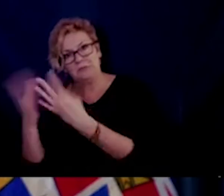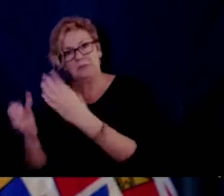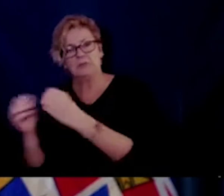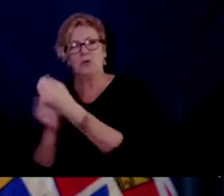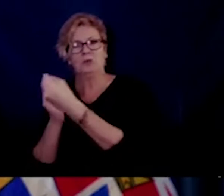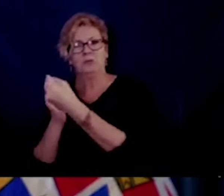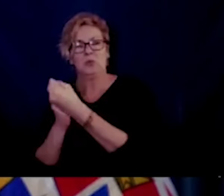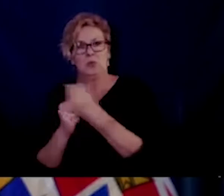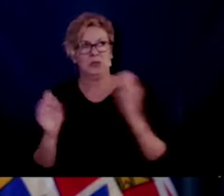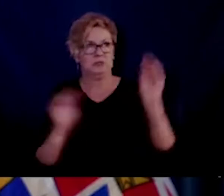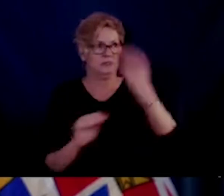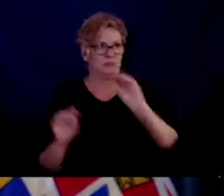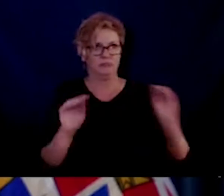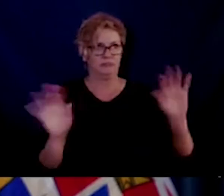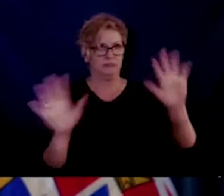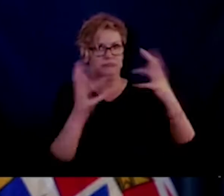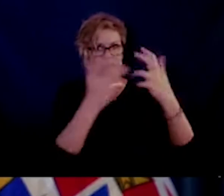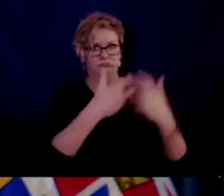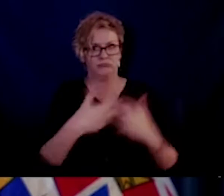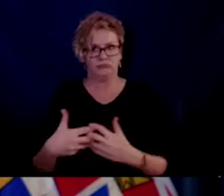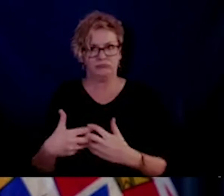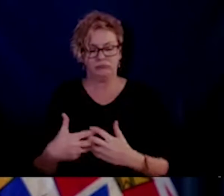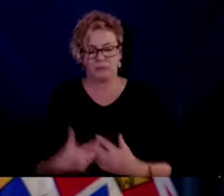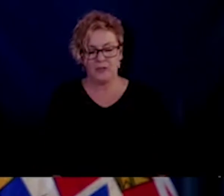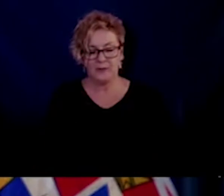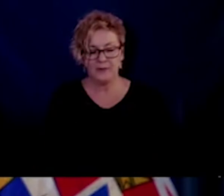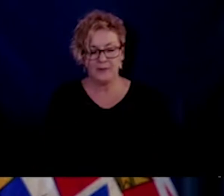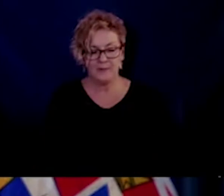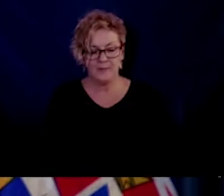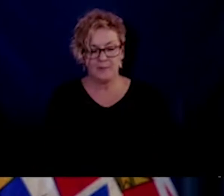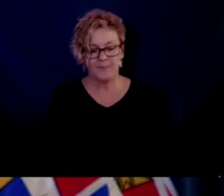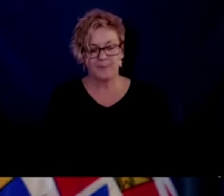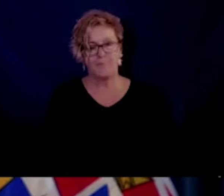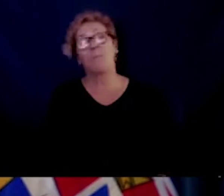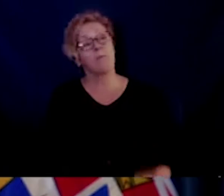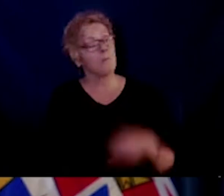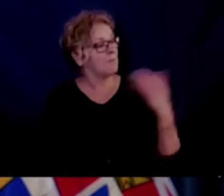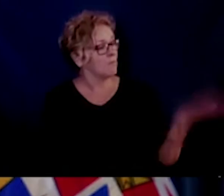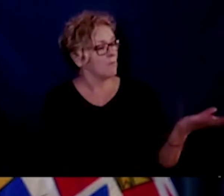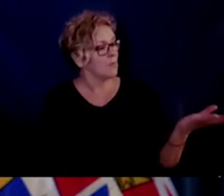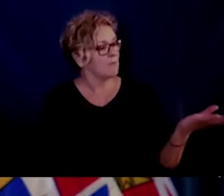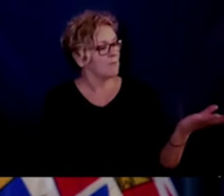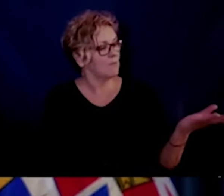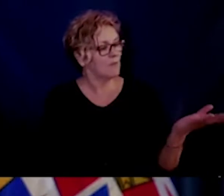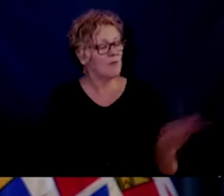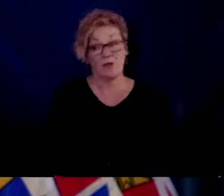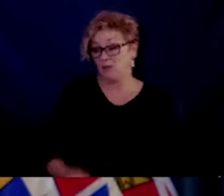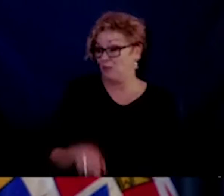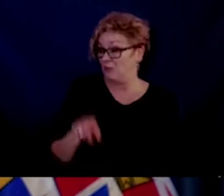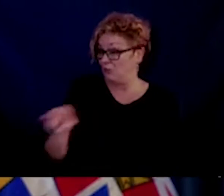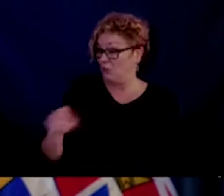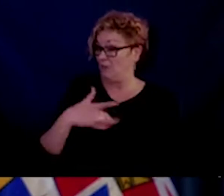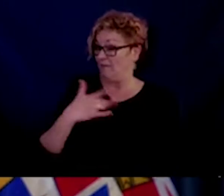Hi, Dr. Henry. Thanks for this. Are you concerned that people are exploiting the 50-person rule by gathering in numbers,